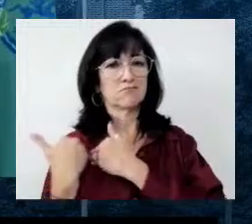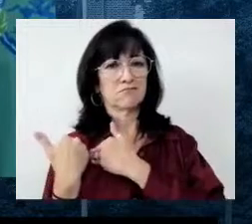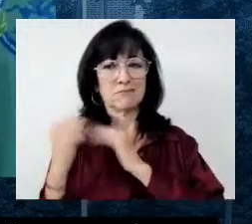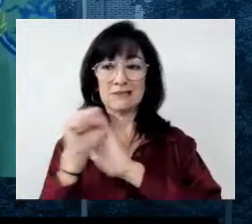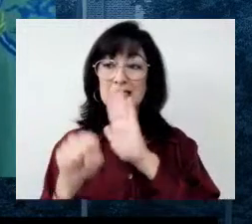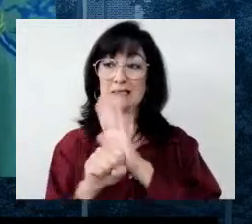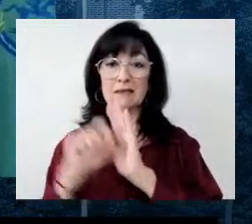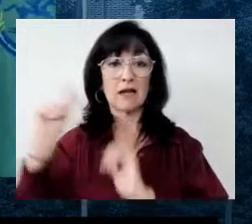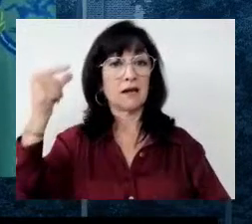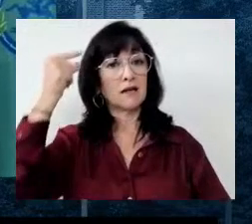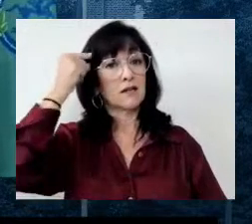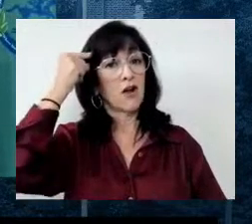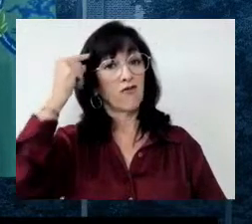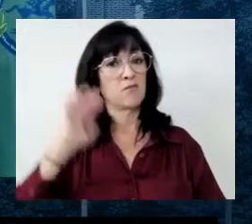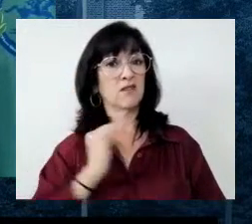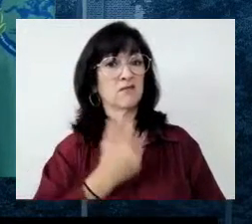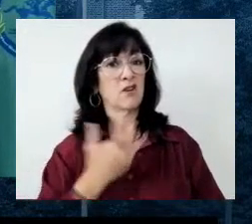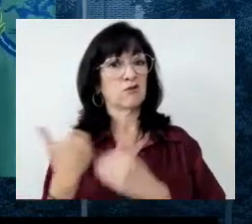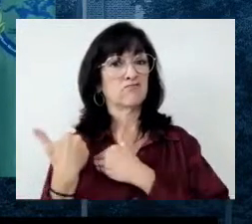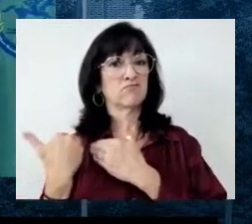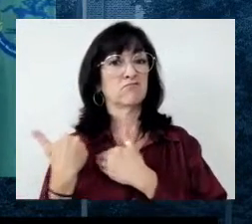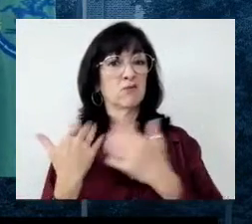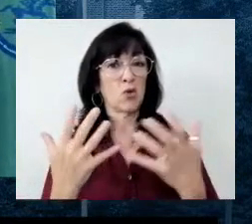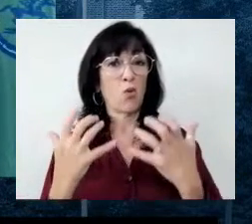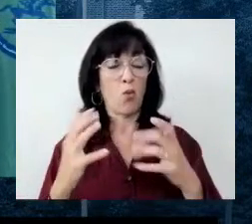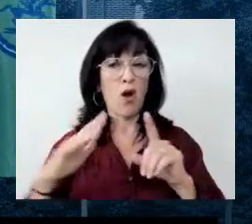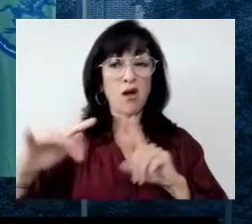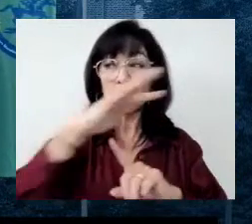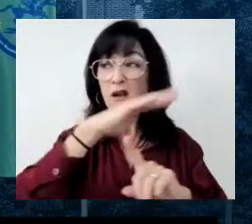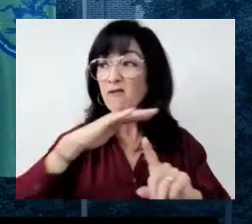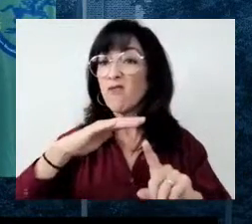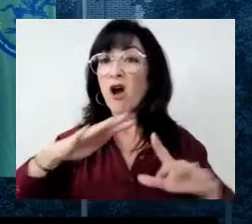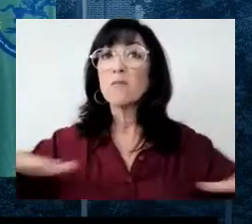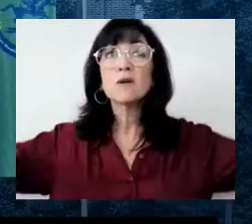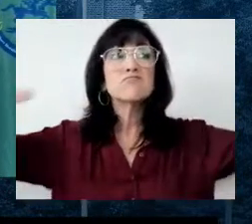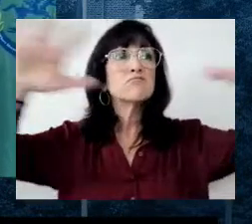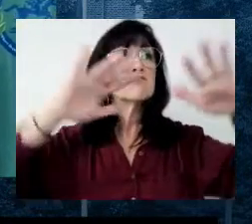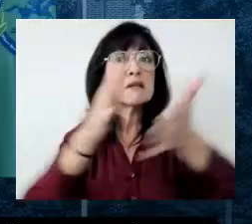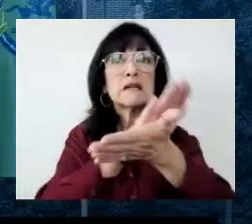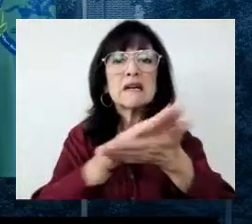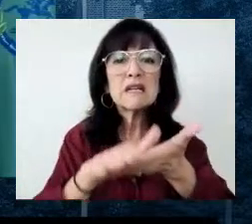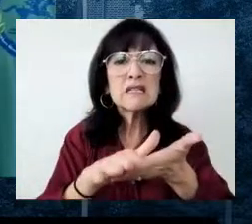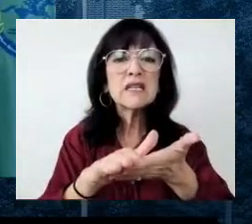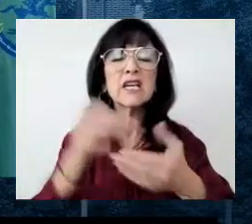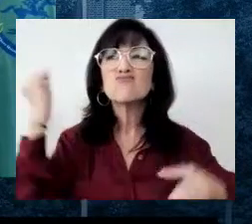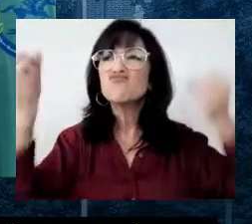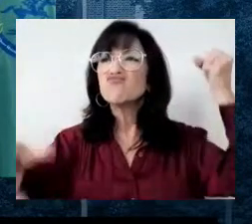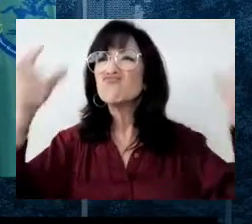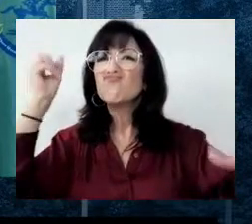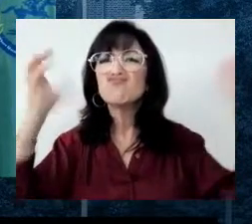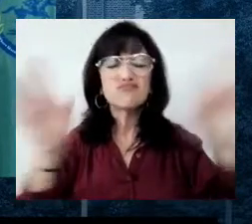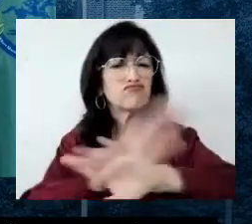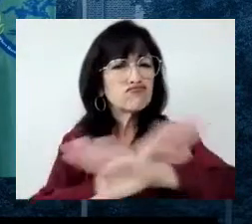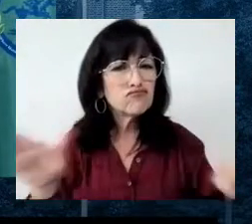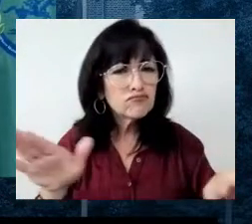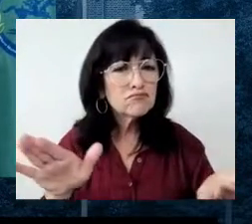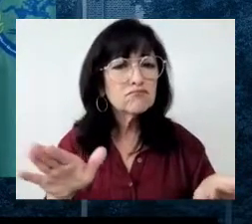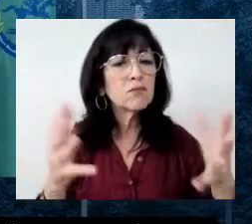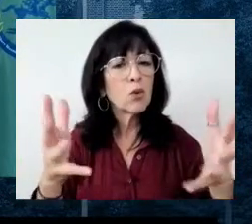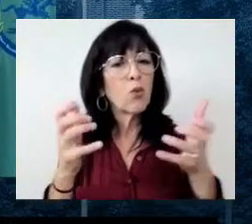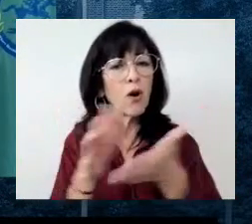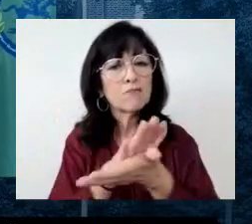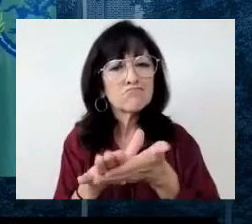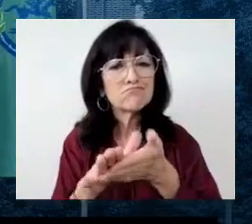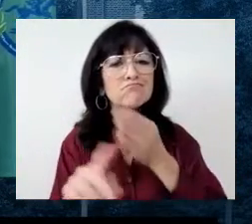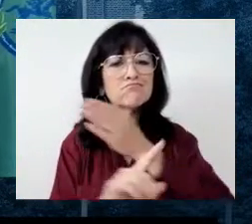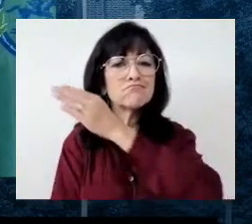friendly and as clean and free of litter as possibly could be. A couple years ago, we